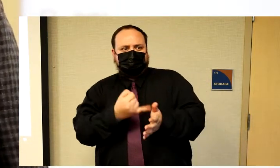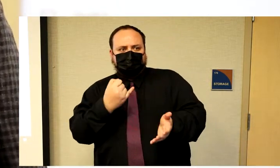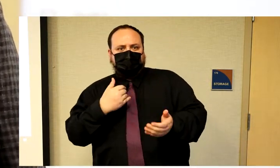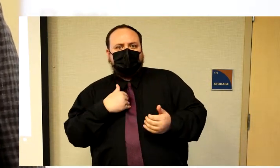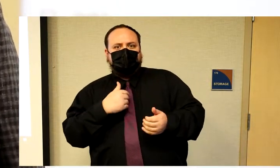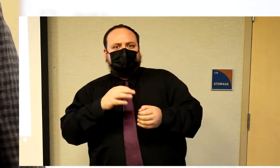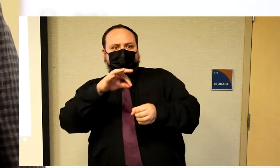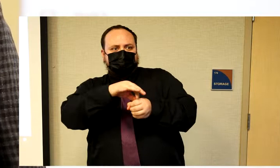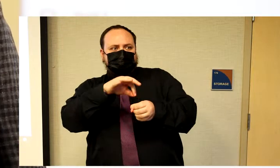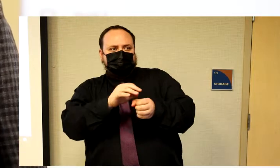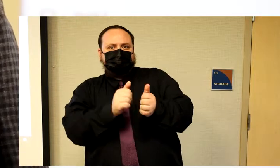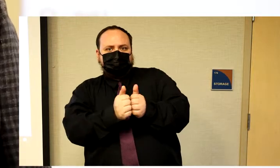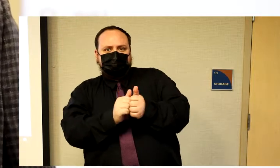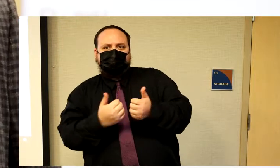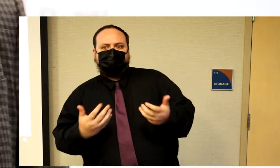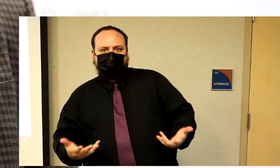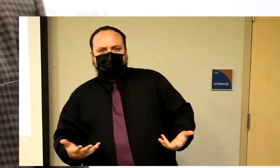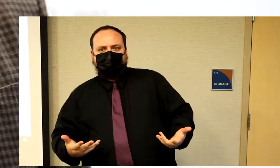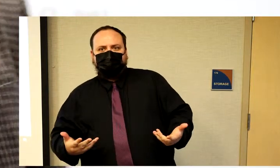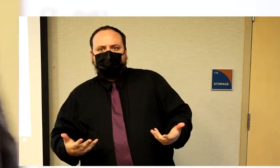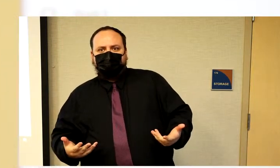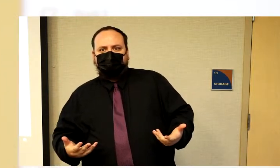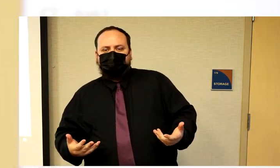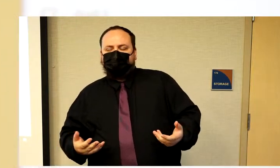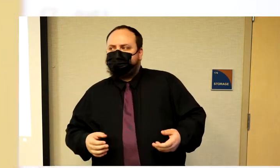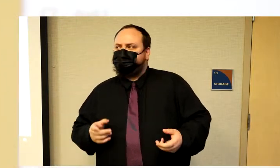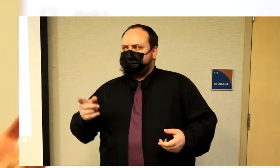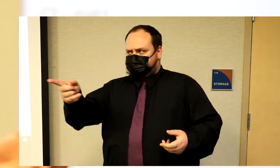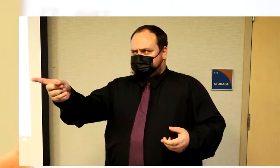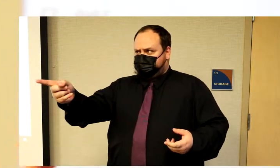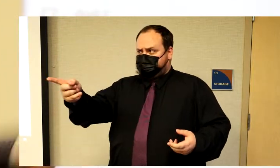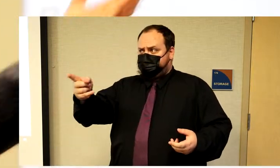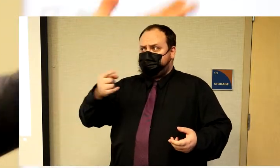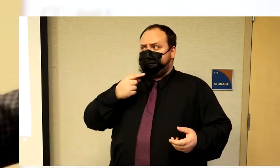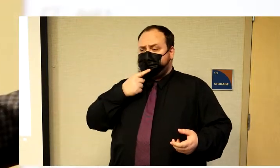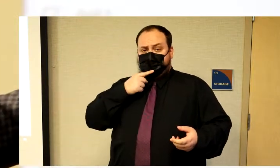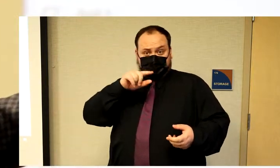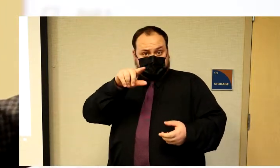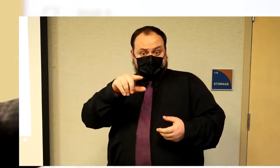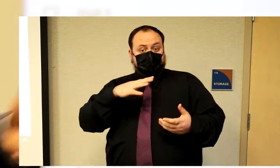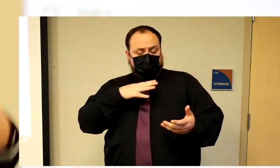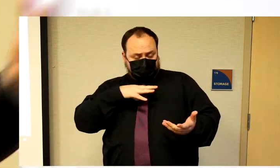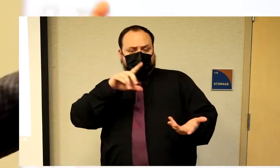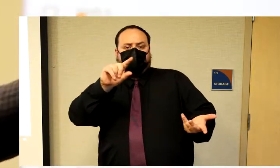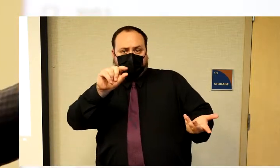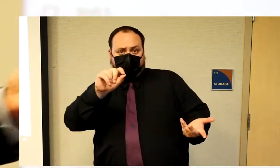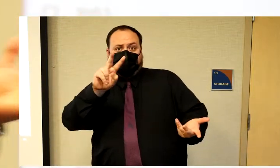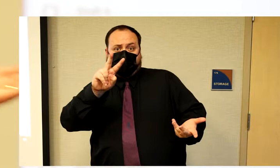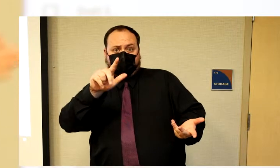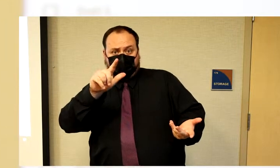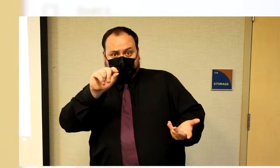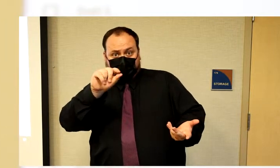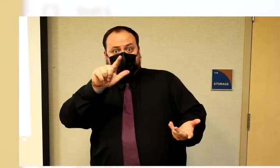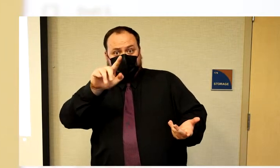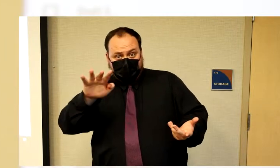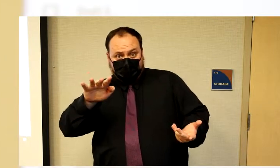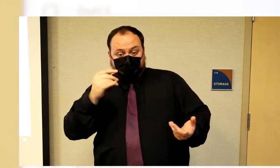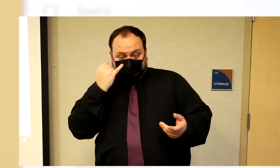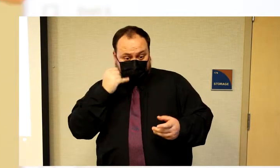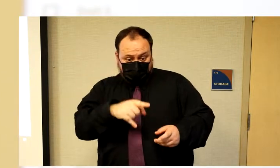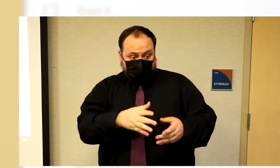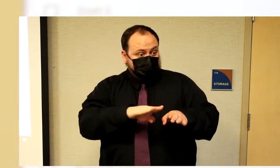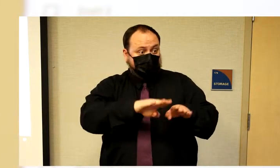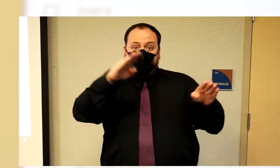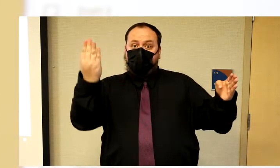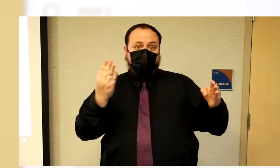run. Special? No. No. So in 2024, there's an open seat, and somebody,